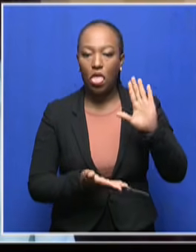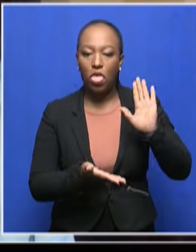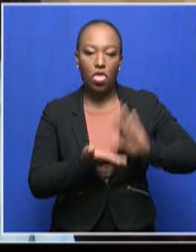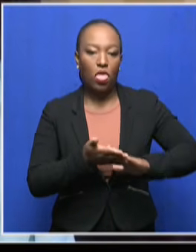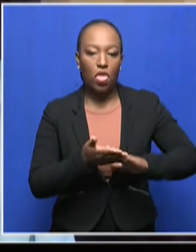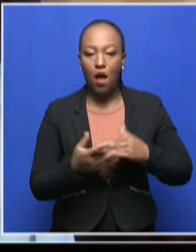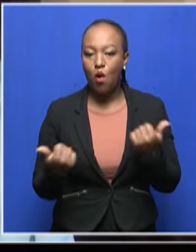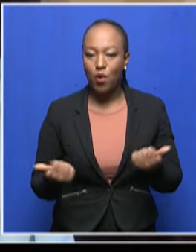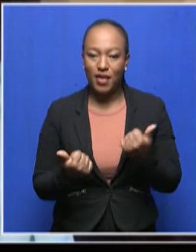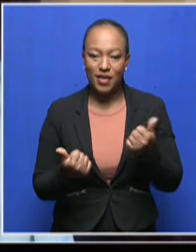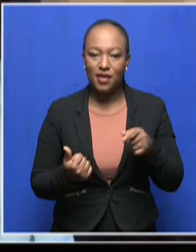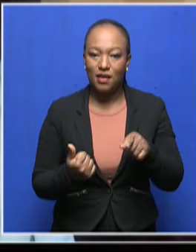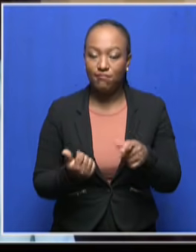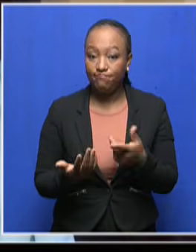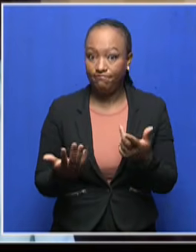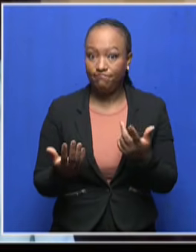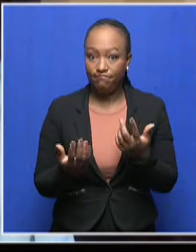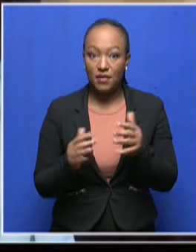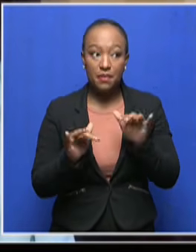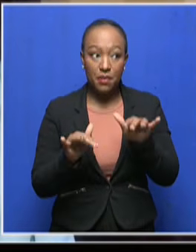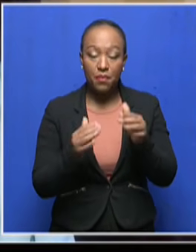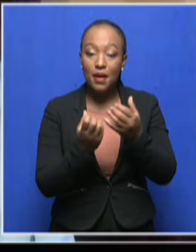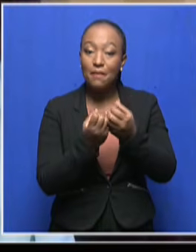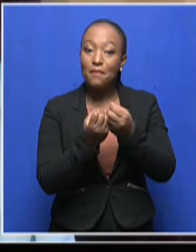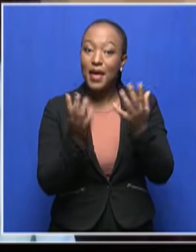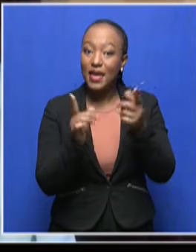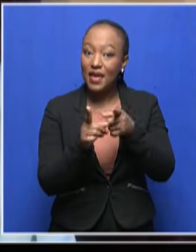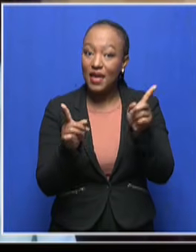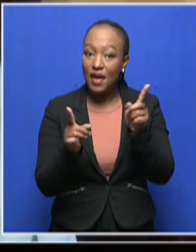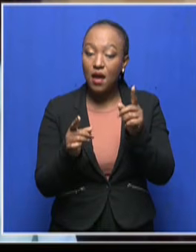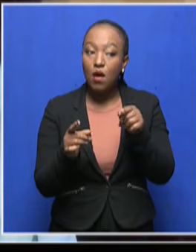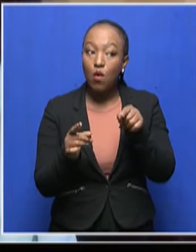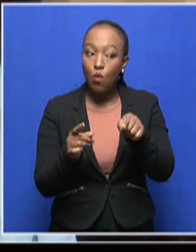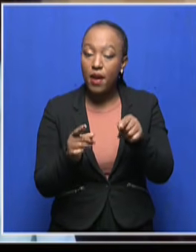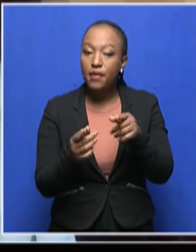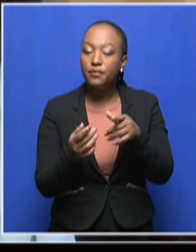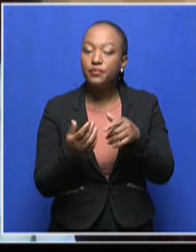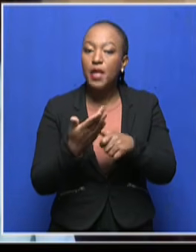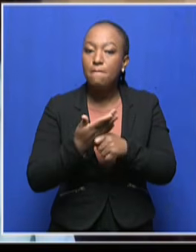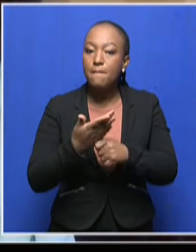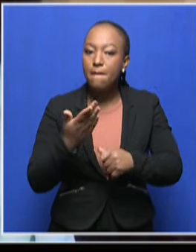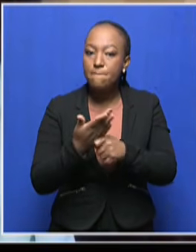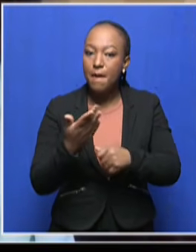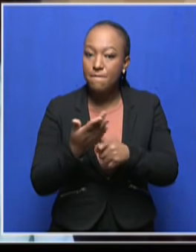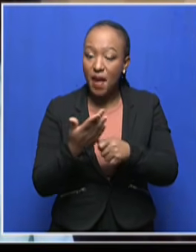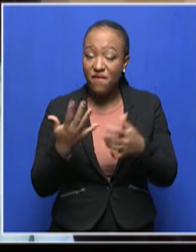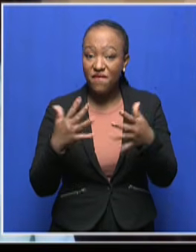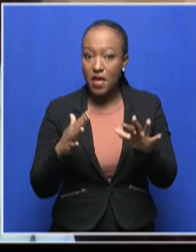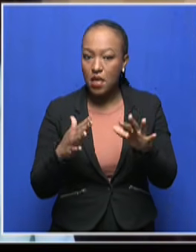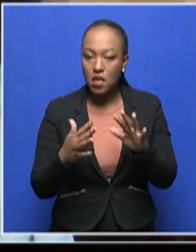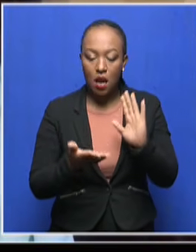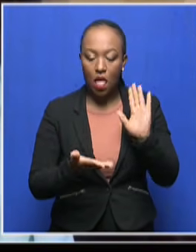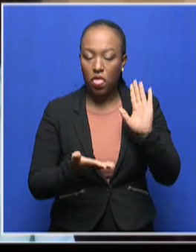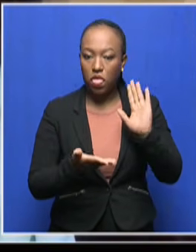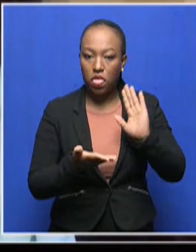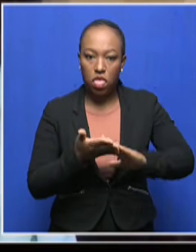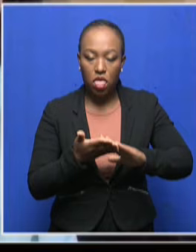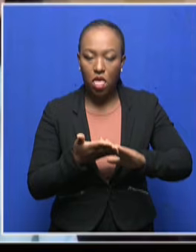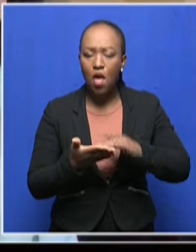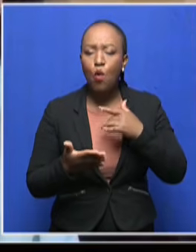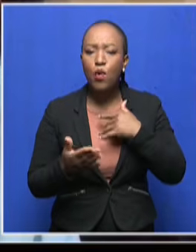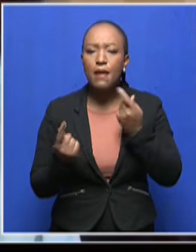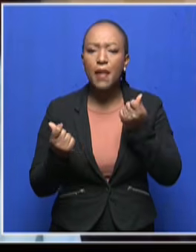is an absolute reality for a lot of people. After all those debit orders are gone, you've got nothing left. So how can we be smart with our